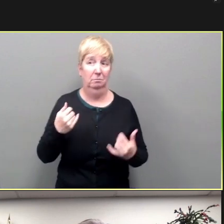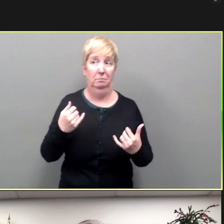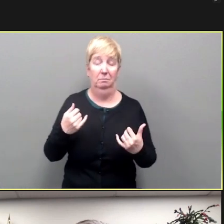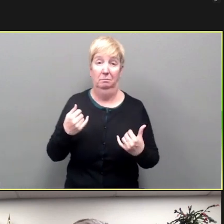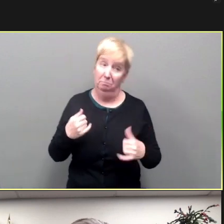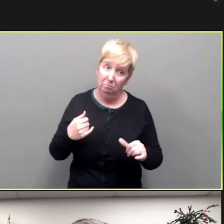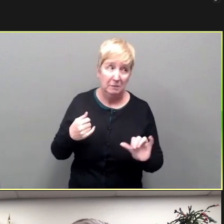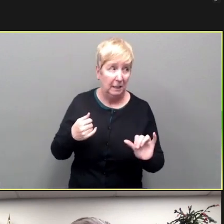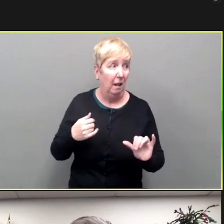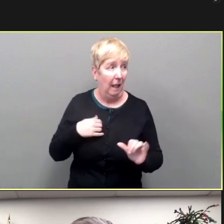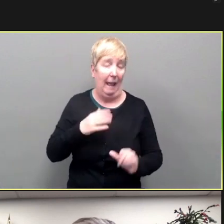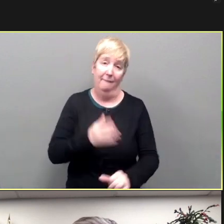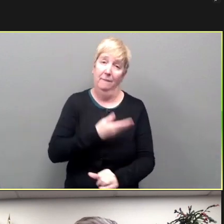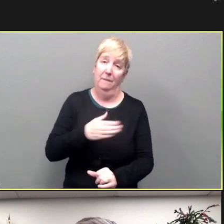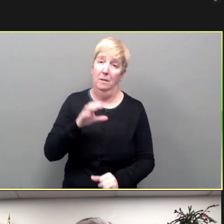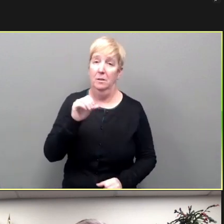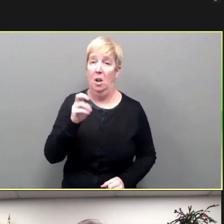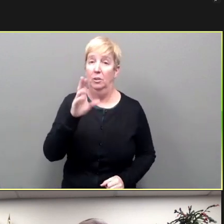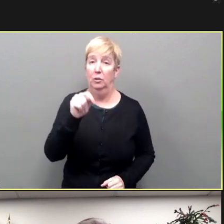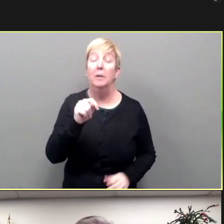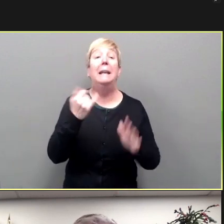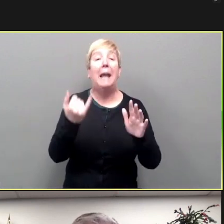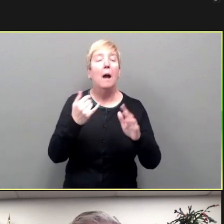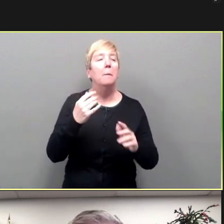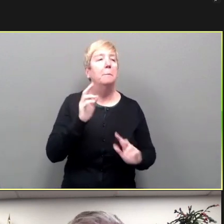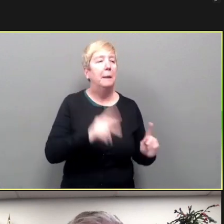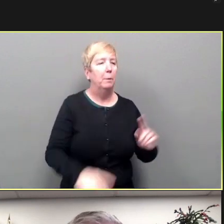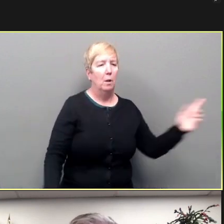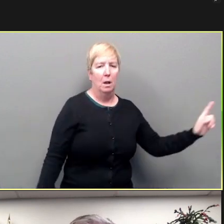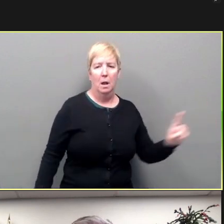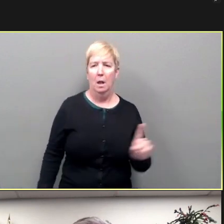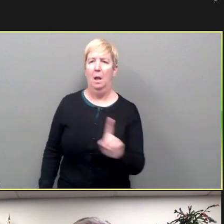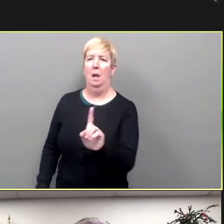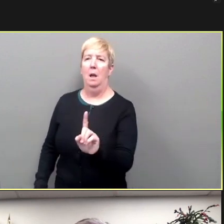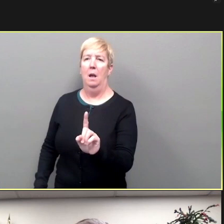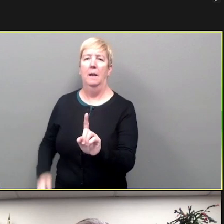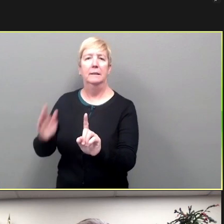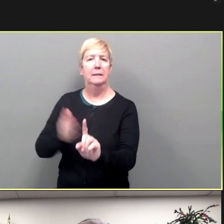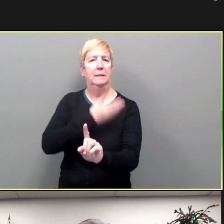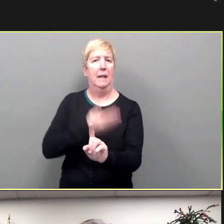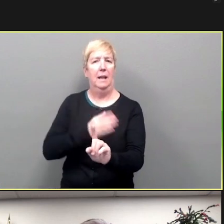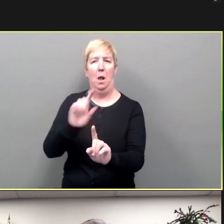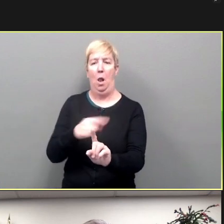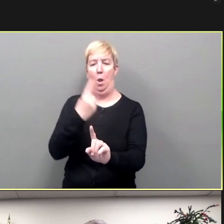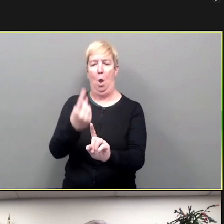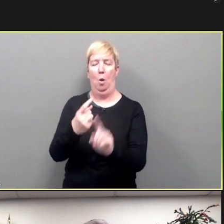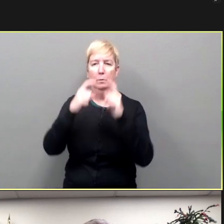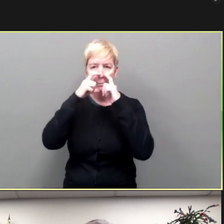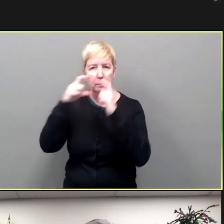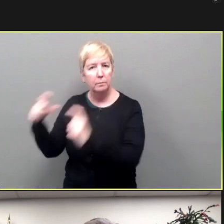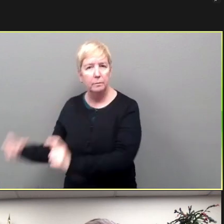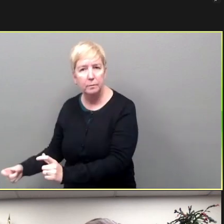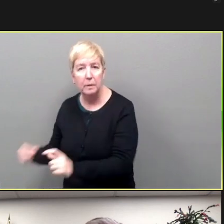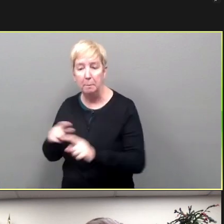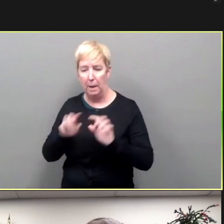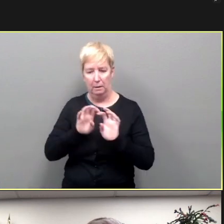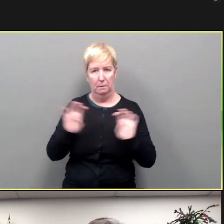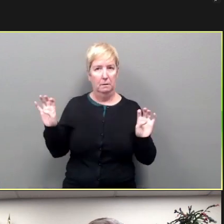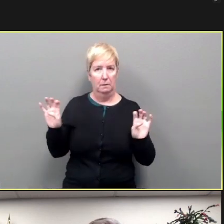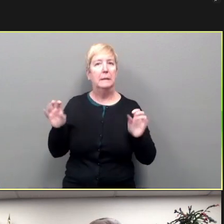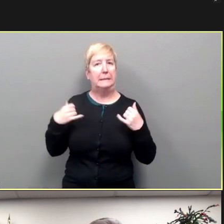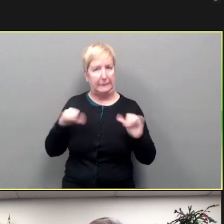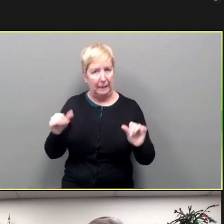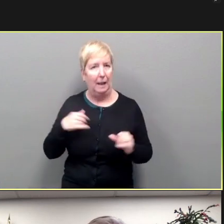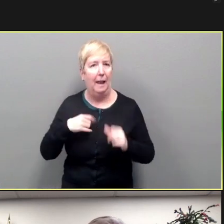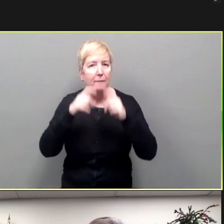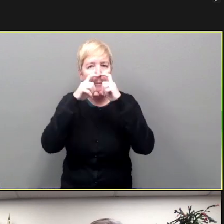soloists, when they got up, they didn't wear masks, but everybody else in the room was. And so I think we all ought to be thinking, those of